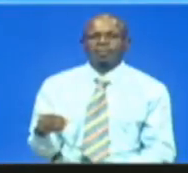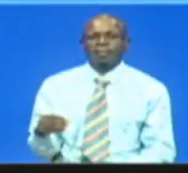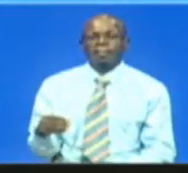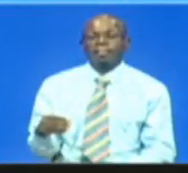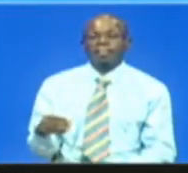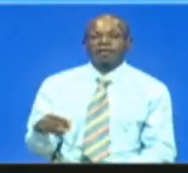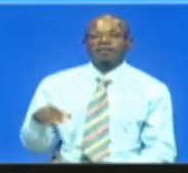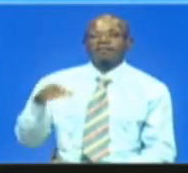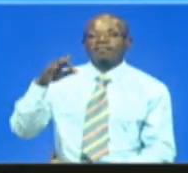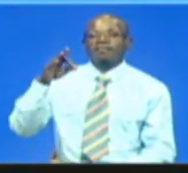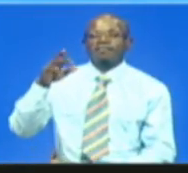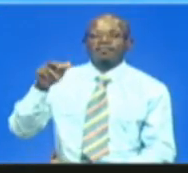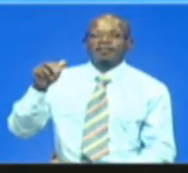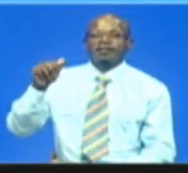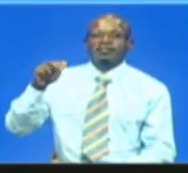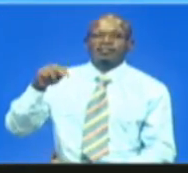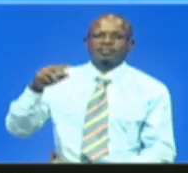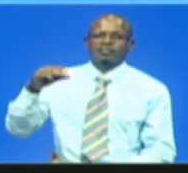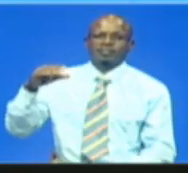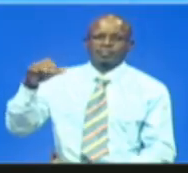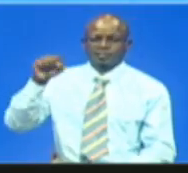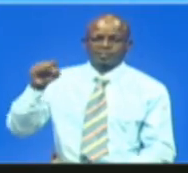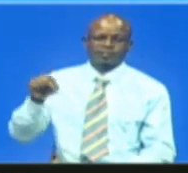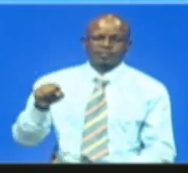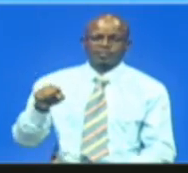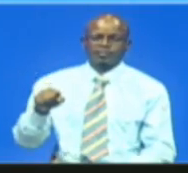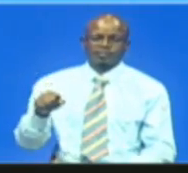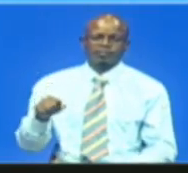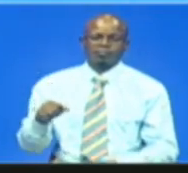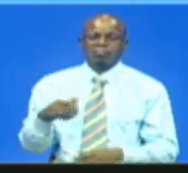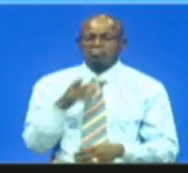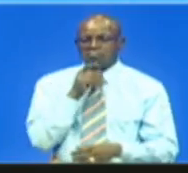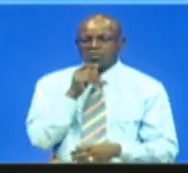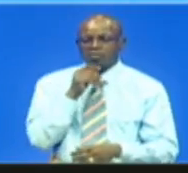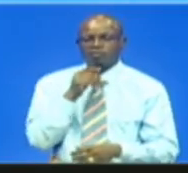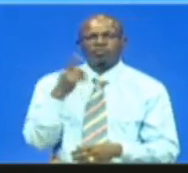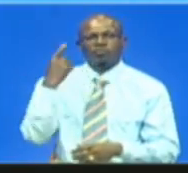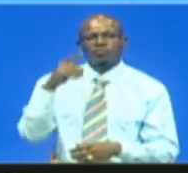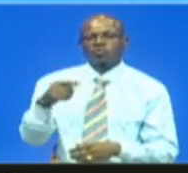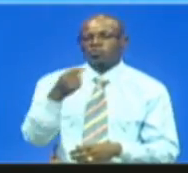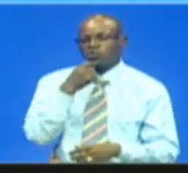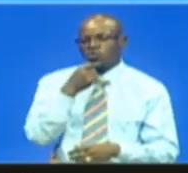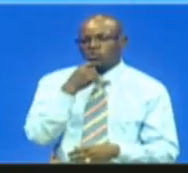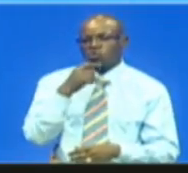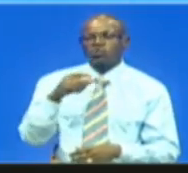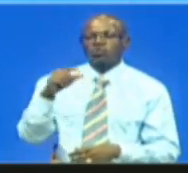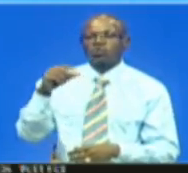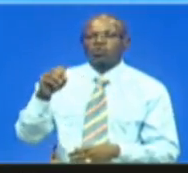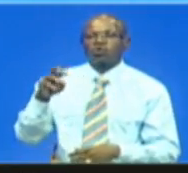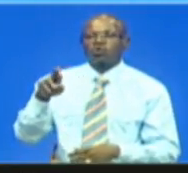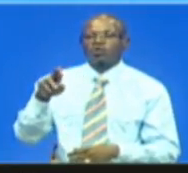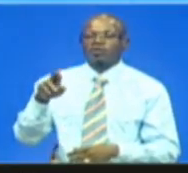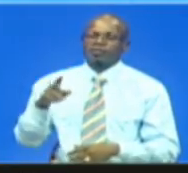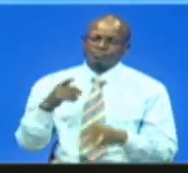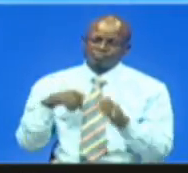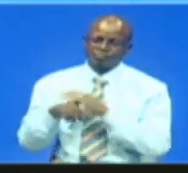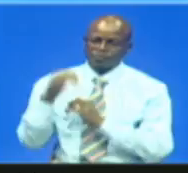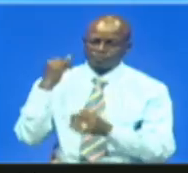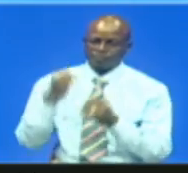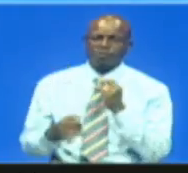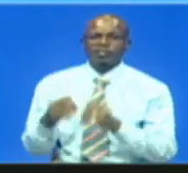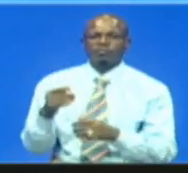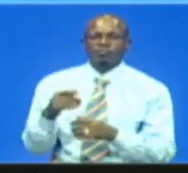scored an injury time goal as the defending champions Gor Mahia came from 3-0 down to draw 3-3 with KCB in a 6-goal